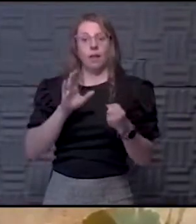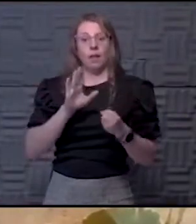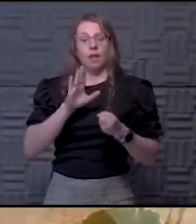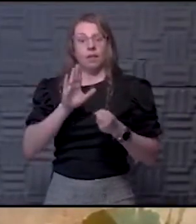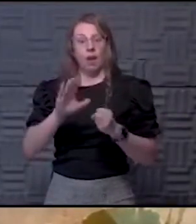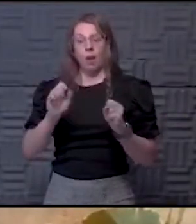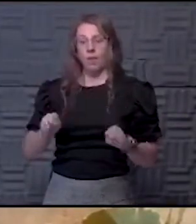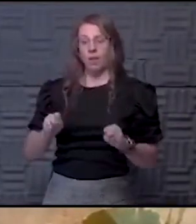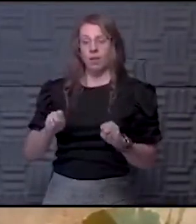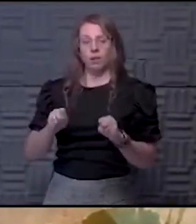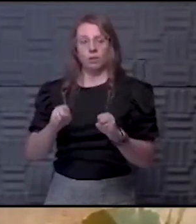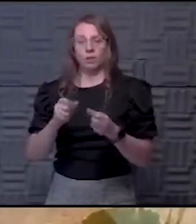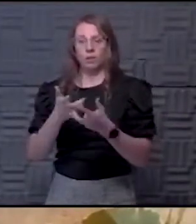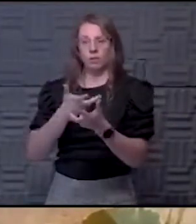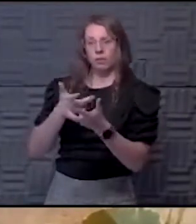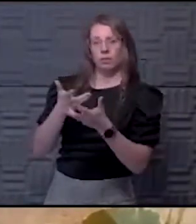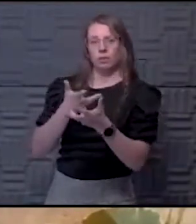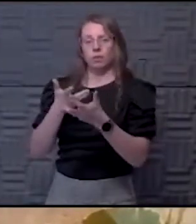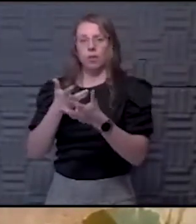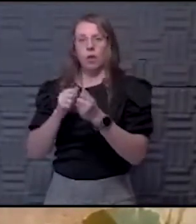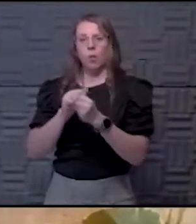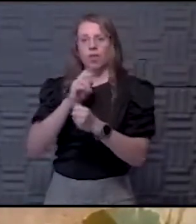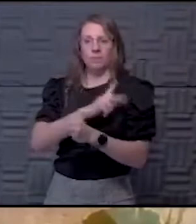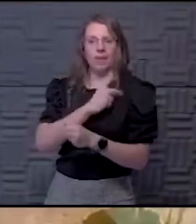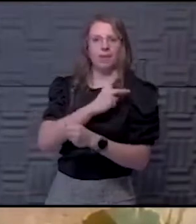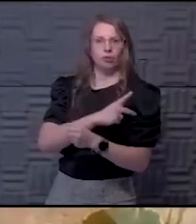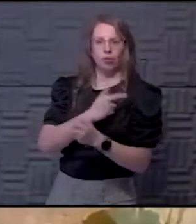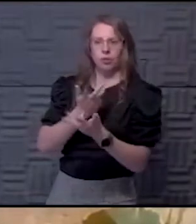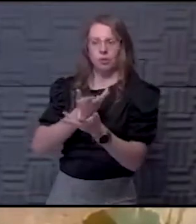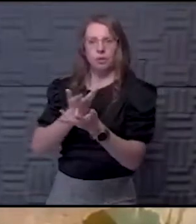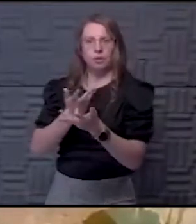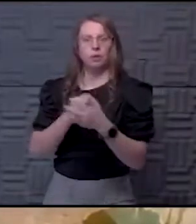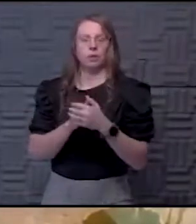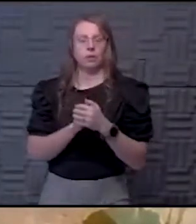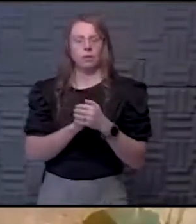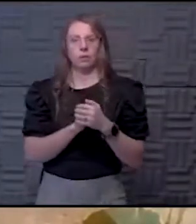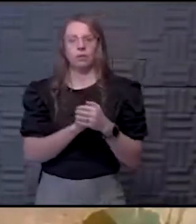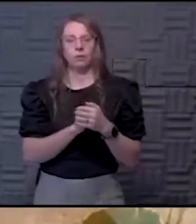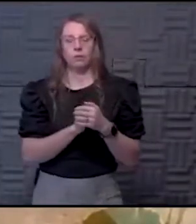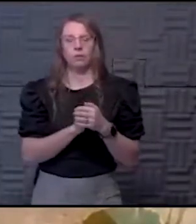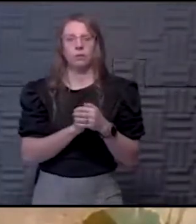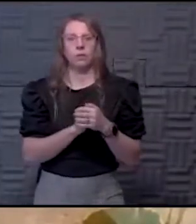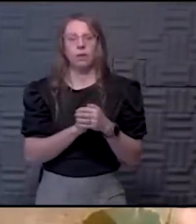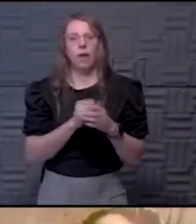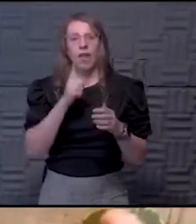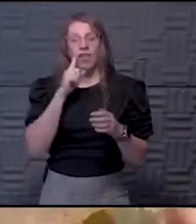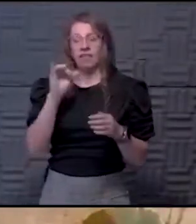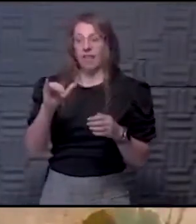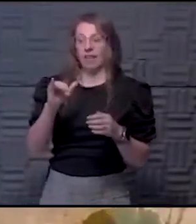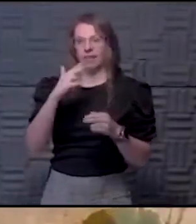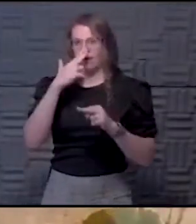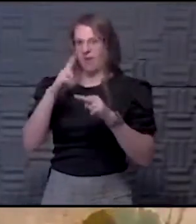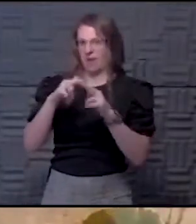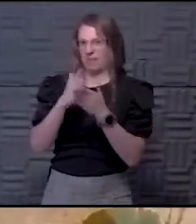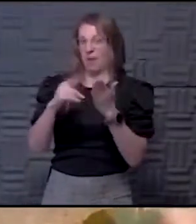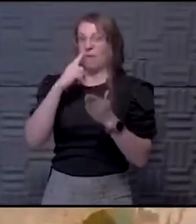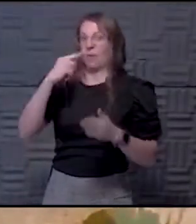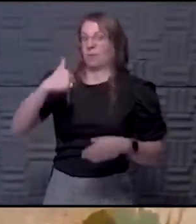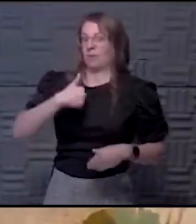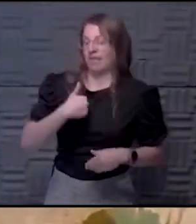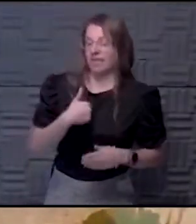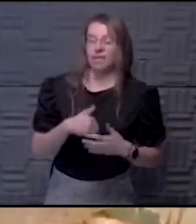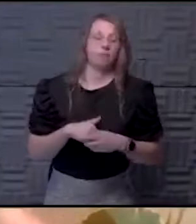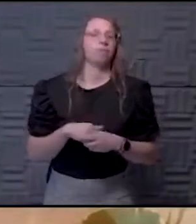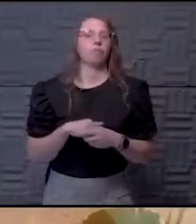to navigate these conversations with their patients. And I think that's been the really fun part for me as